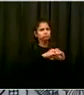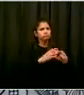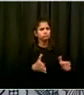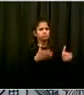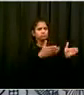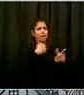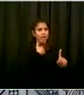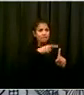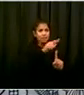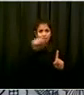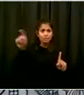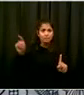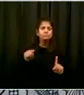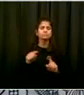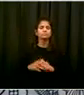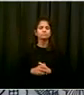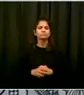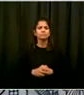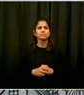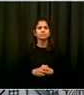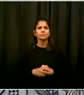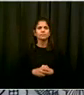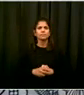Go ahead. The next is Sean from the Daily News.